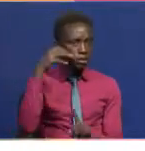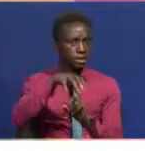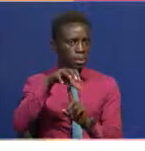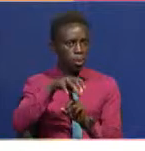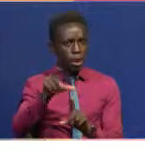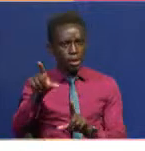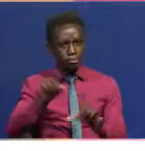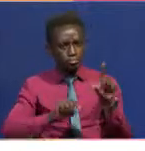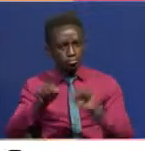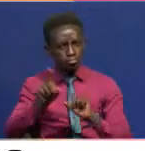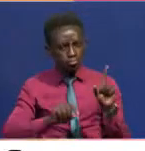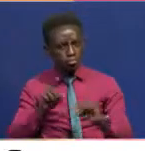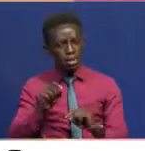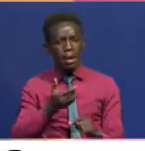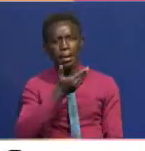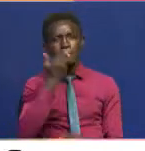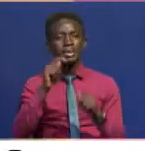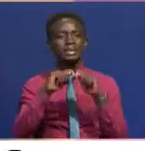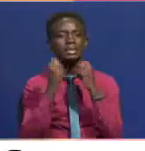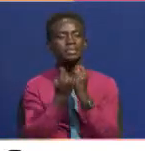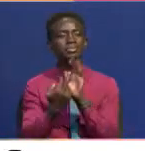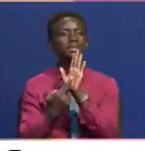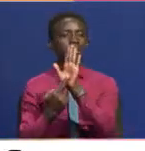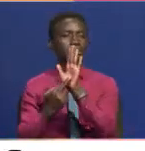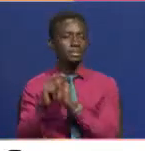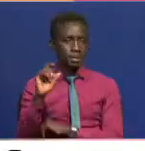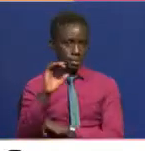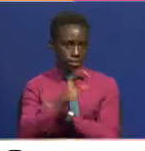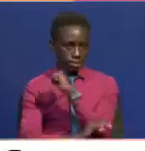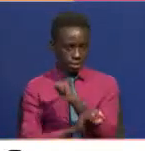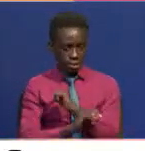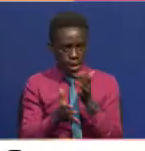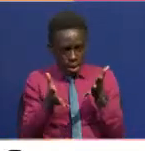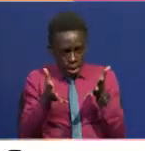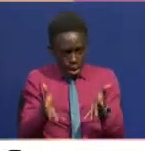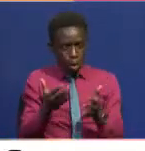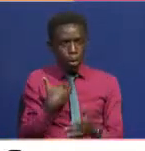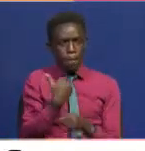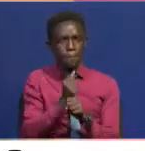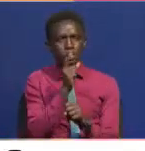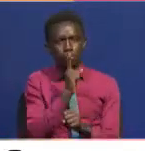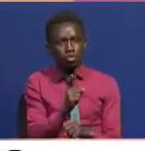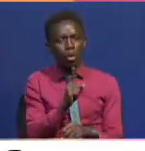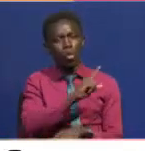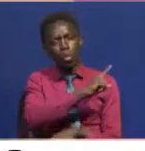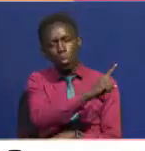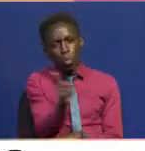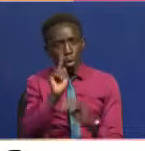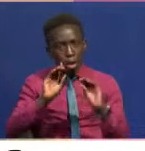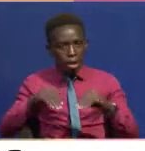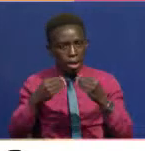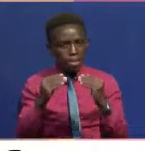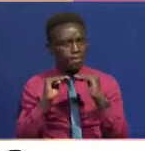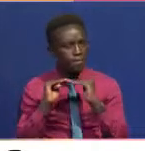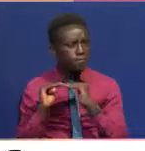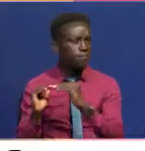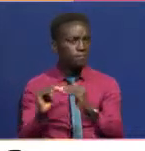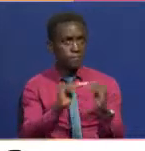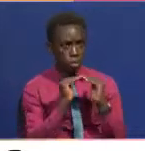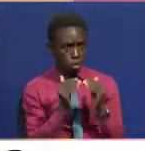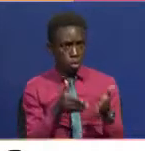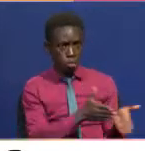the best team to represent the country, we want to make sure that we have given fair opportunity to every